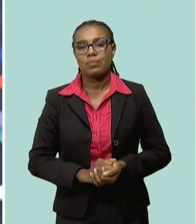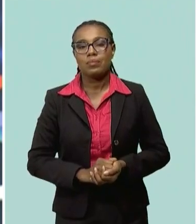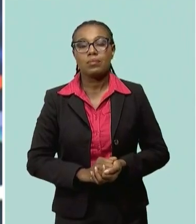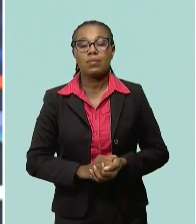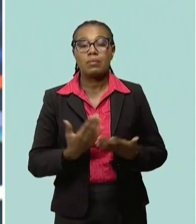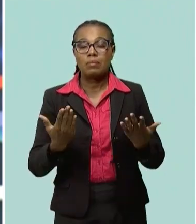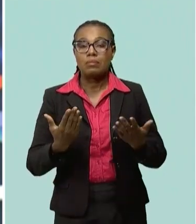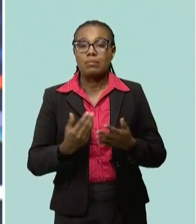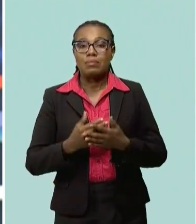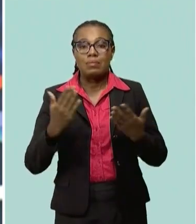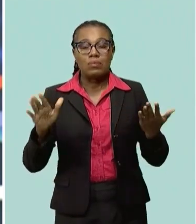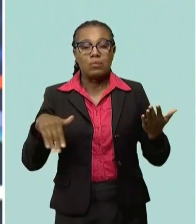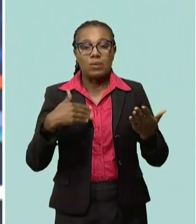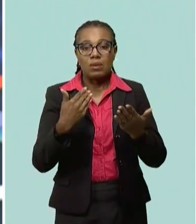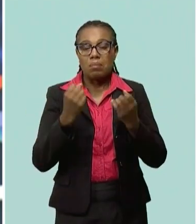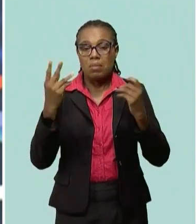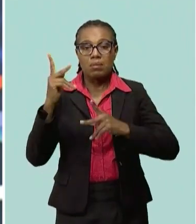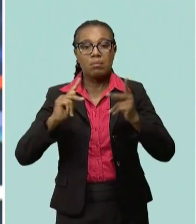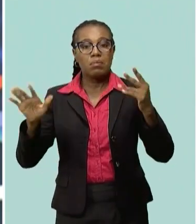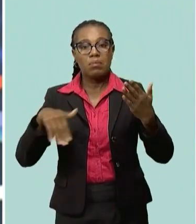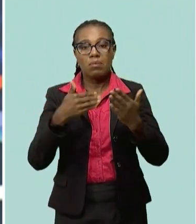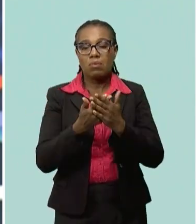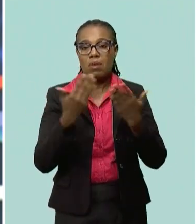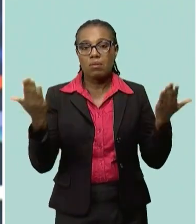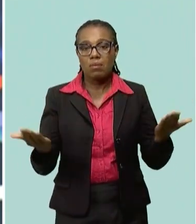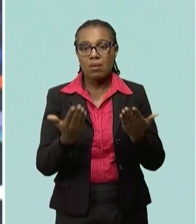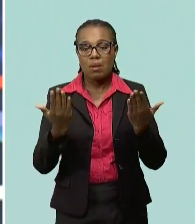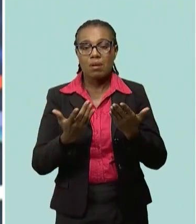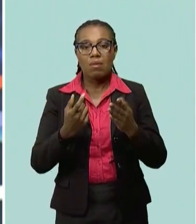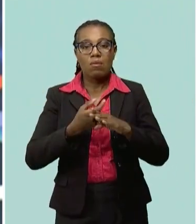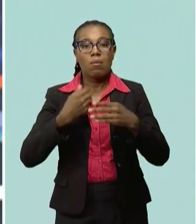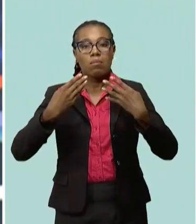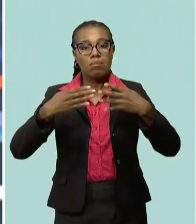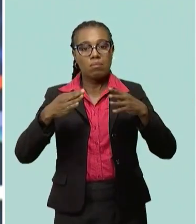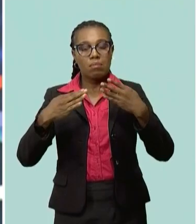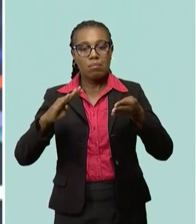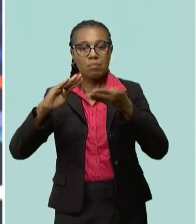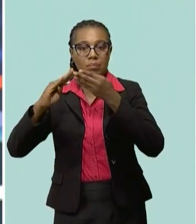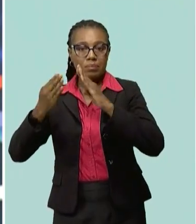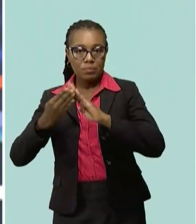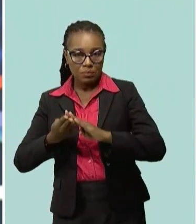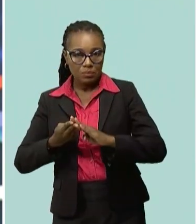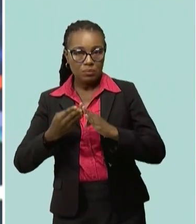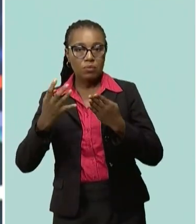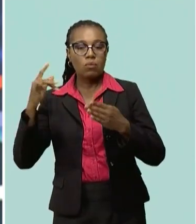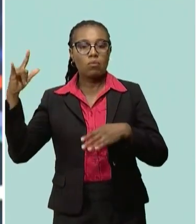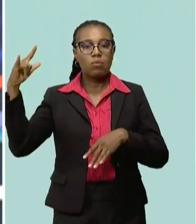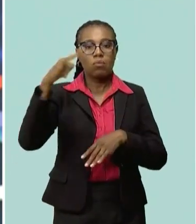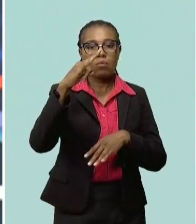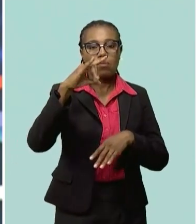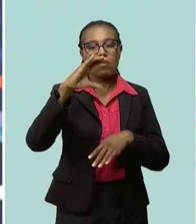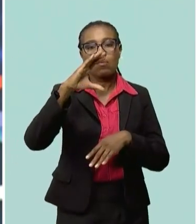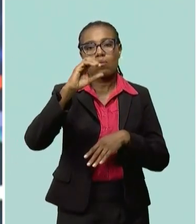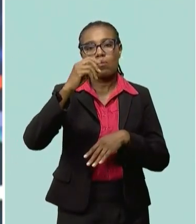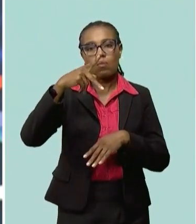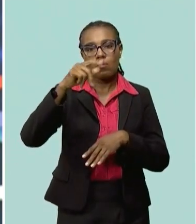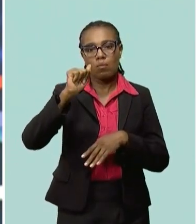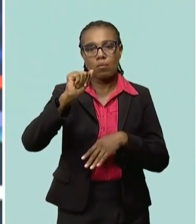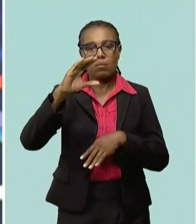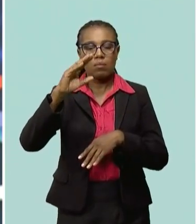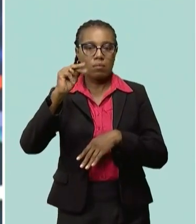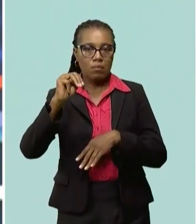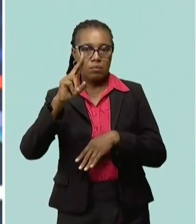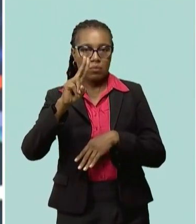arrived at the Grant Lee Adams International Airport this afternoon from Panama on Copa Airlines flight CM260 and